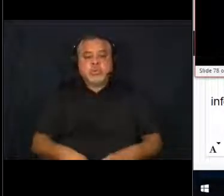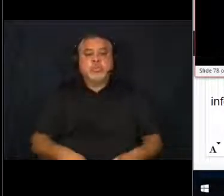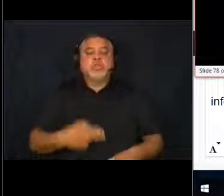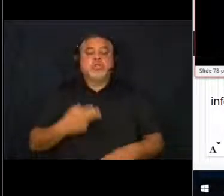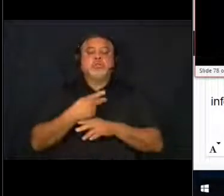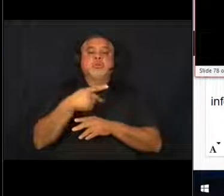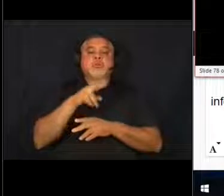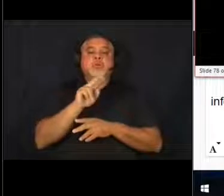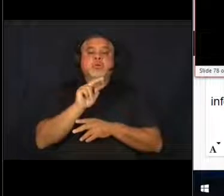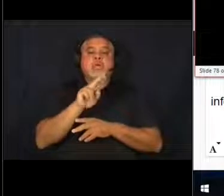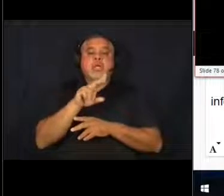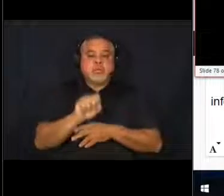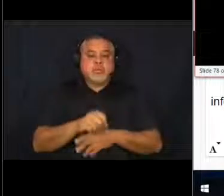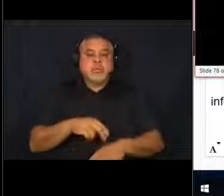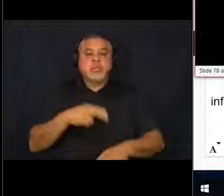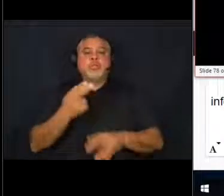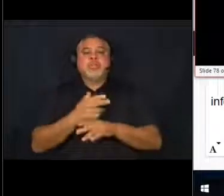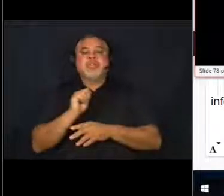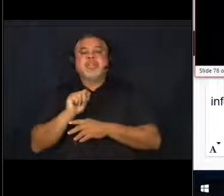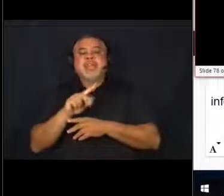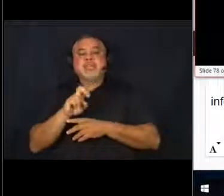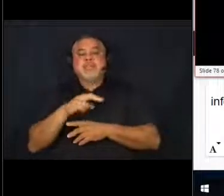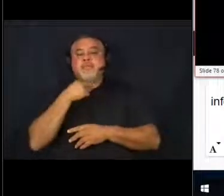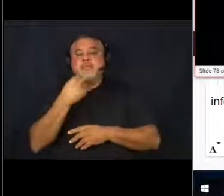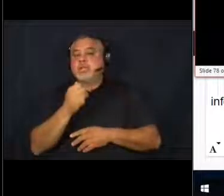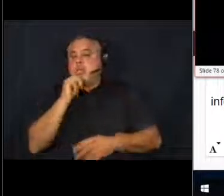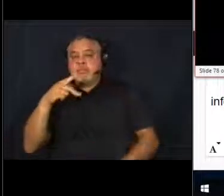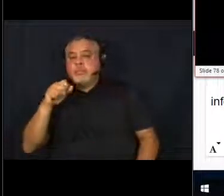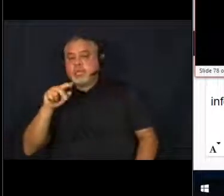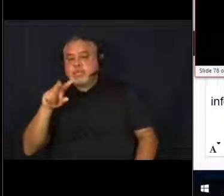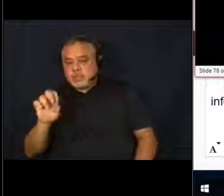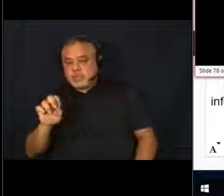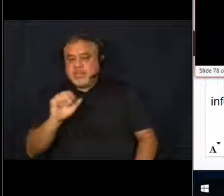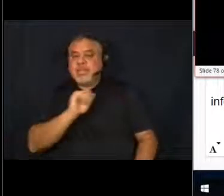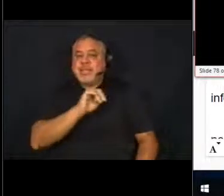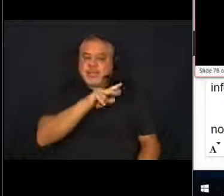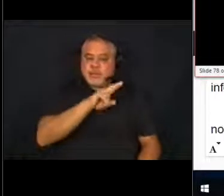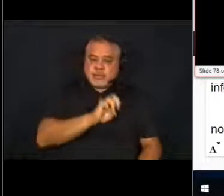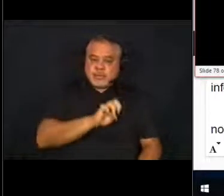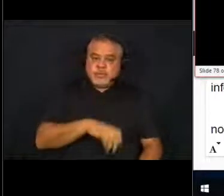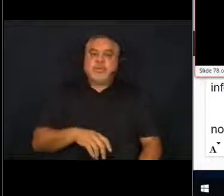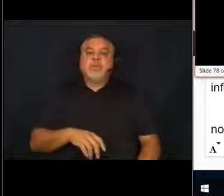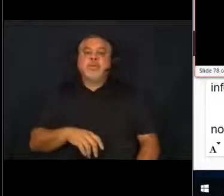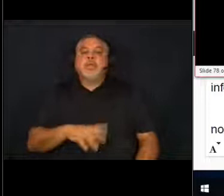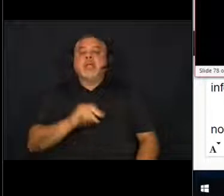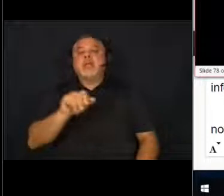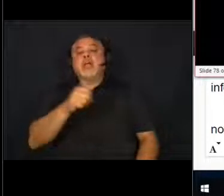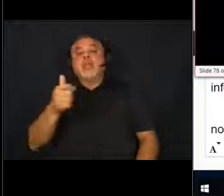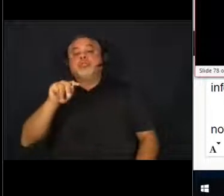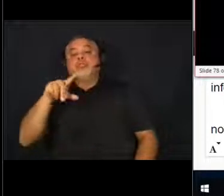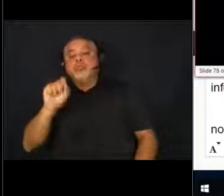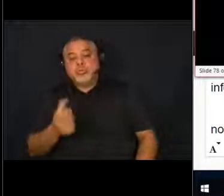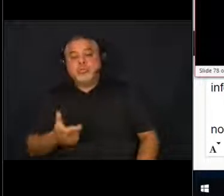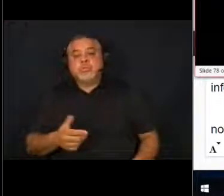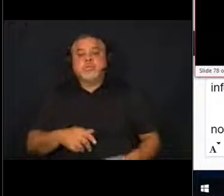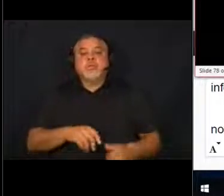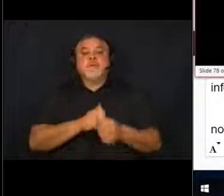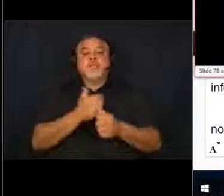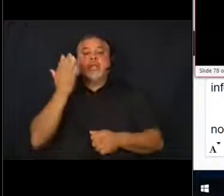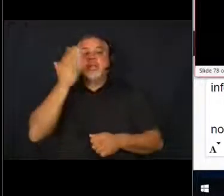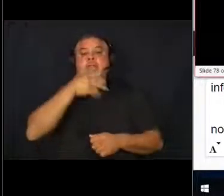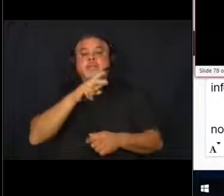pronouns, using the active voice, not passive voice, the active voice, and other tools, avoiding hidden